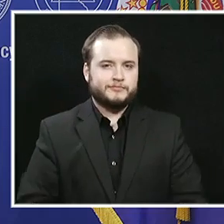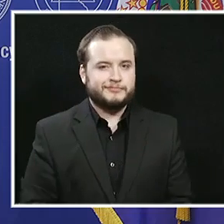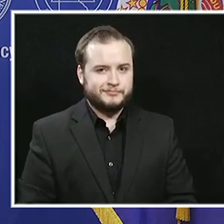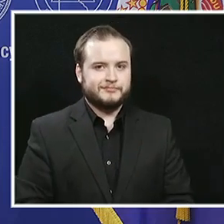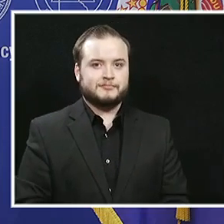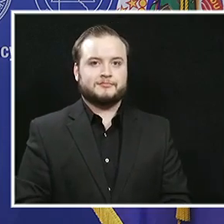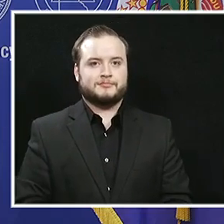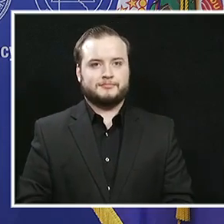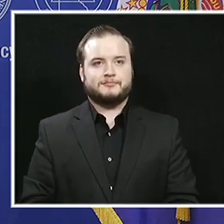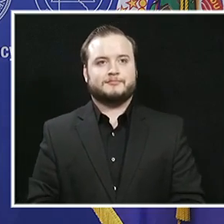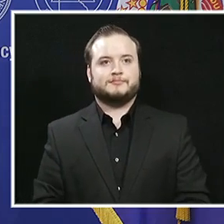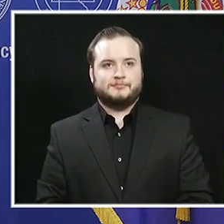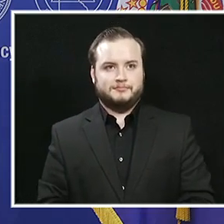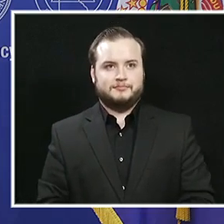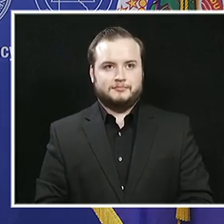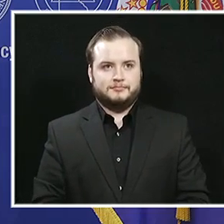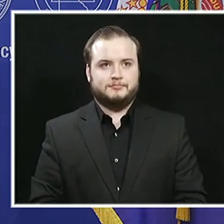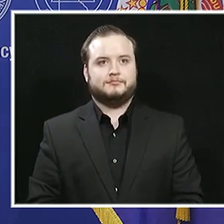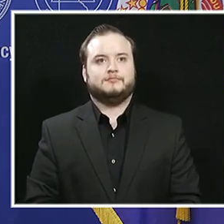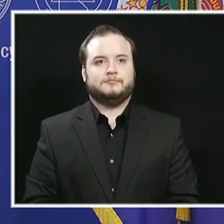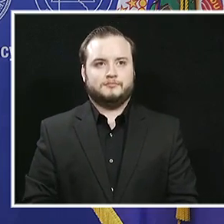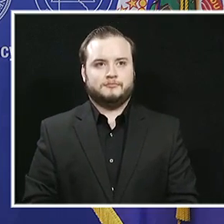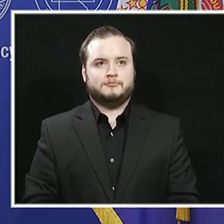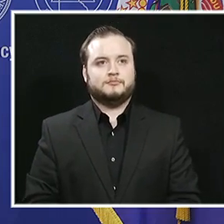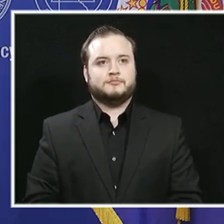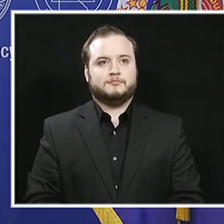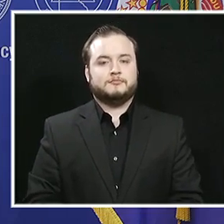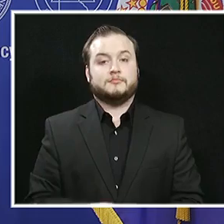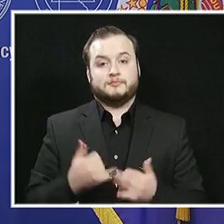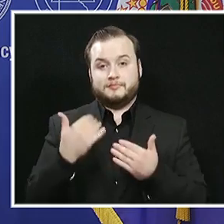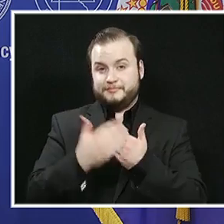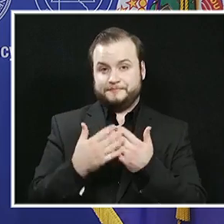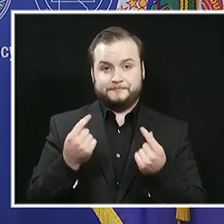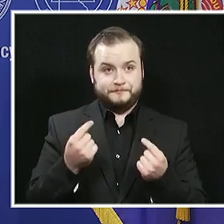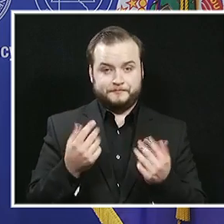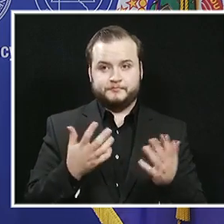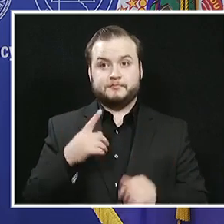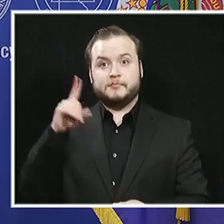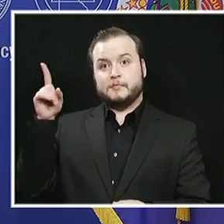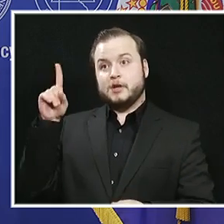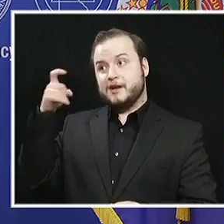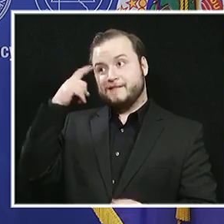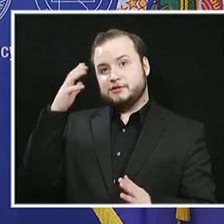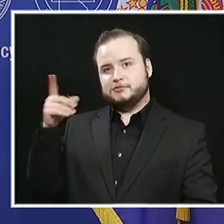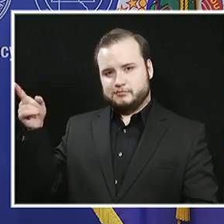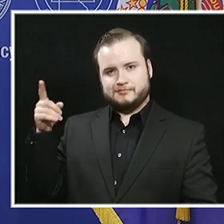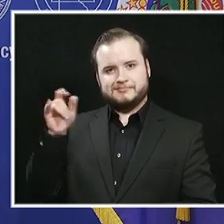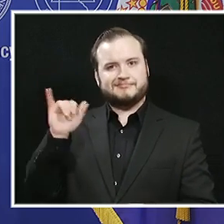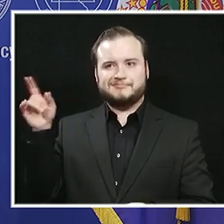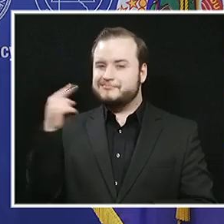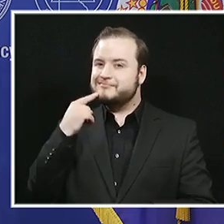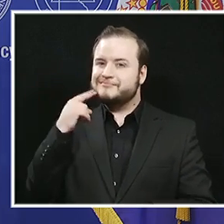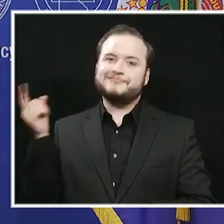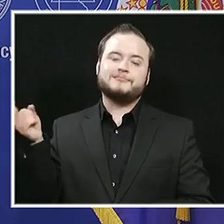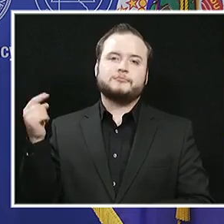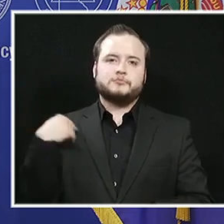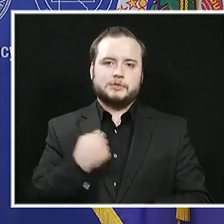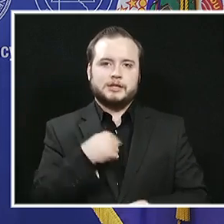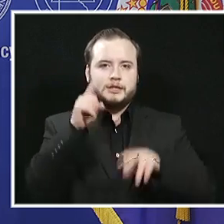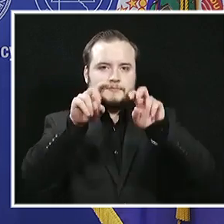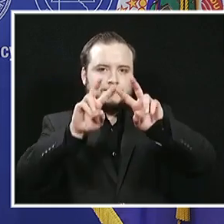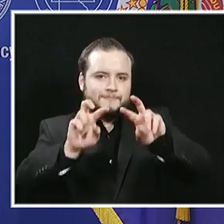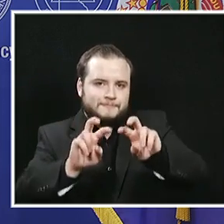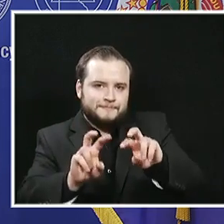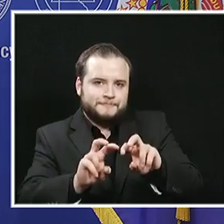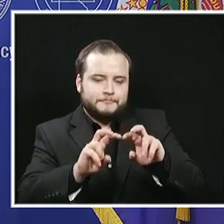here, you know, as the governor mentioned, we're continuing to every day evaluate that dial and what we can do to get more businesses back up and running. And so we're beginning a whole